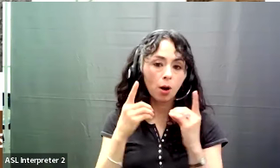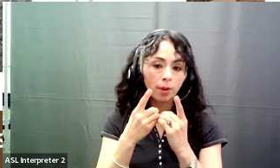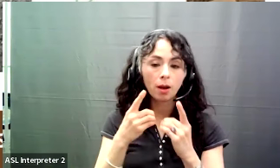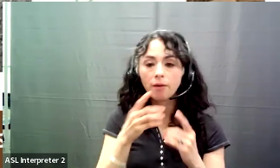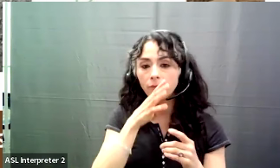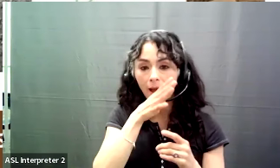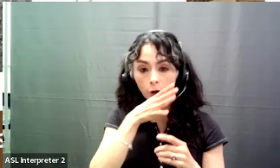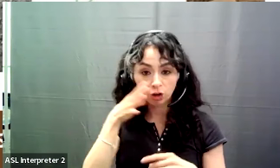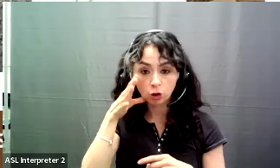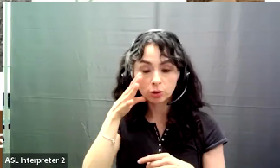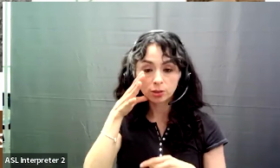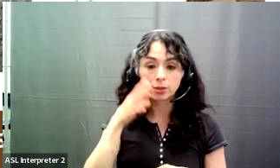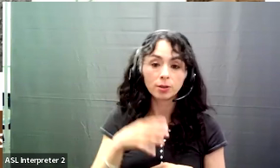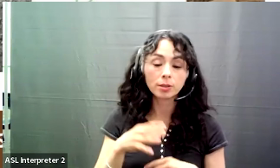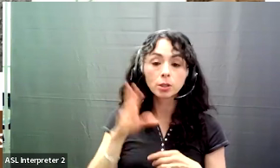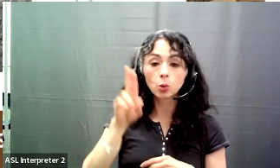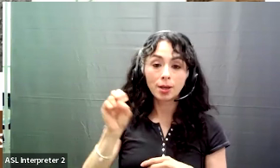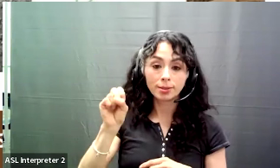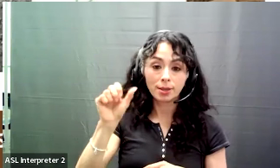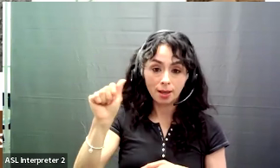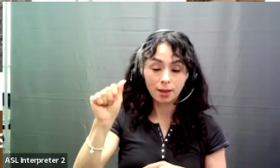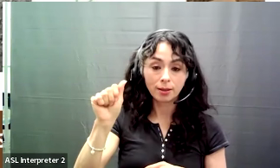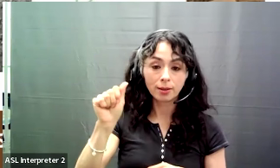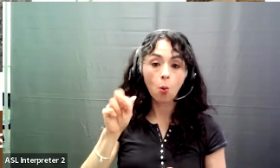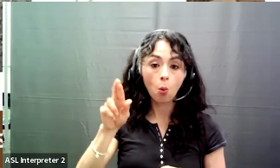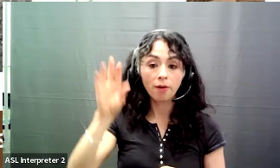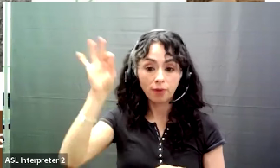USDA and